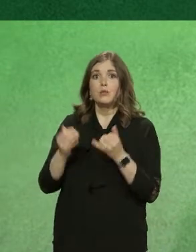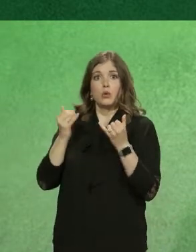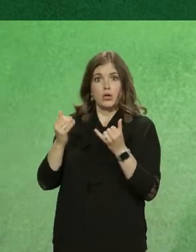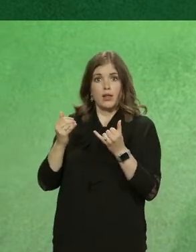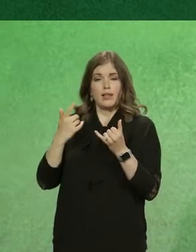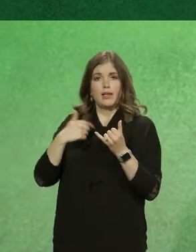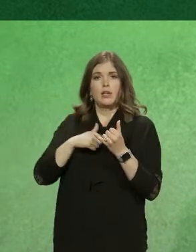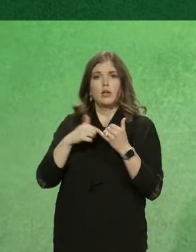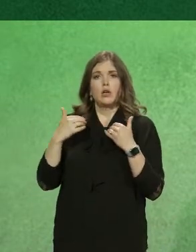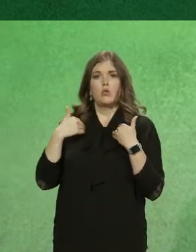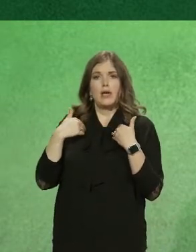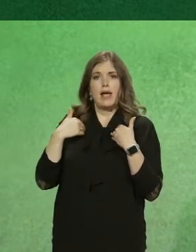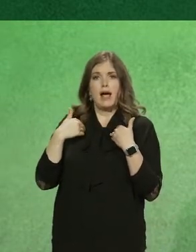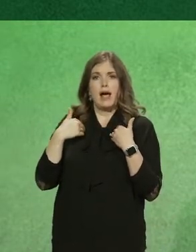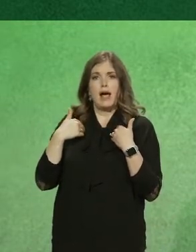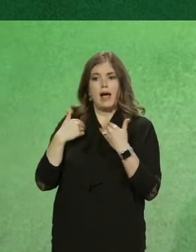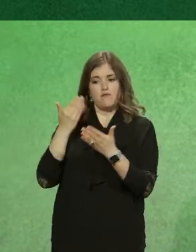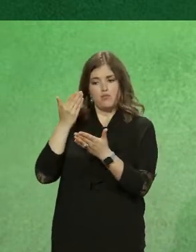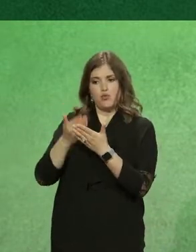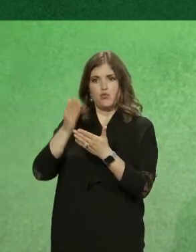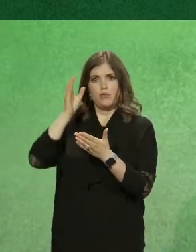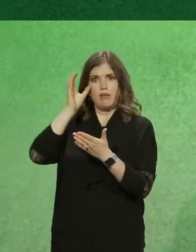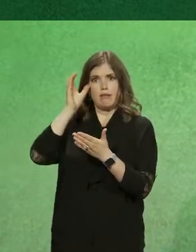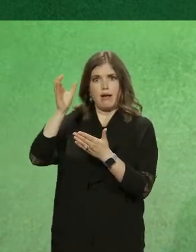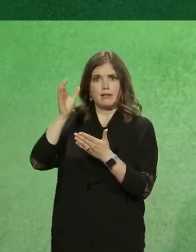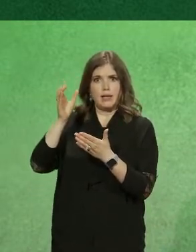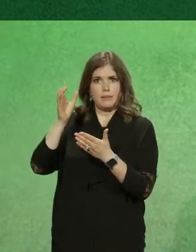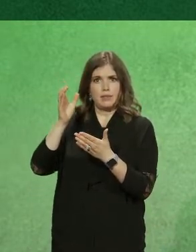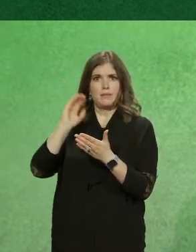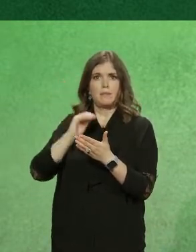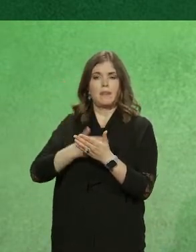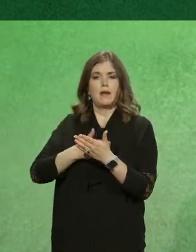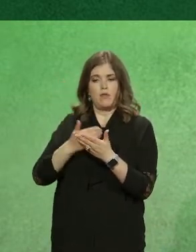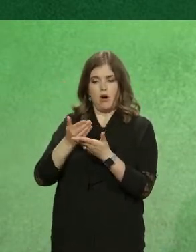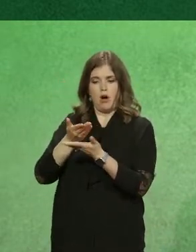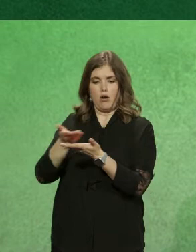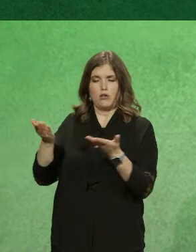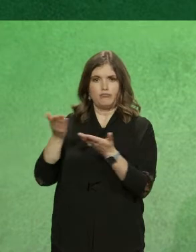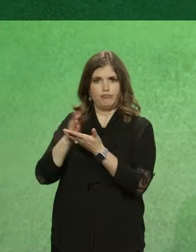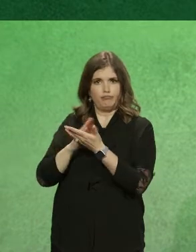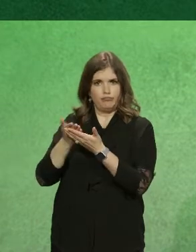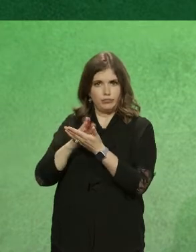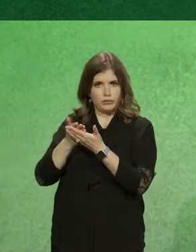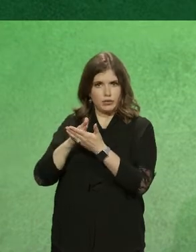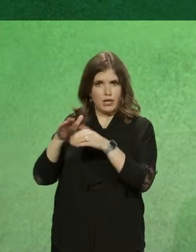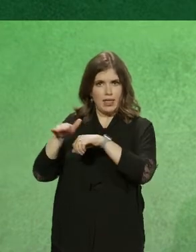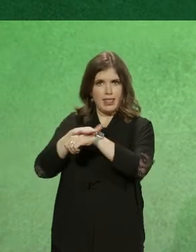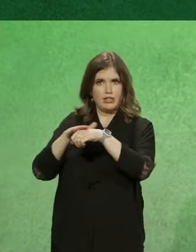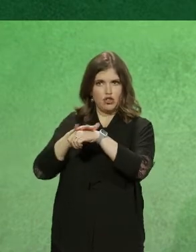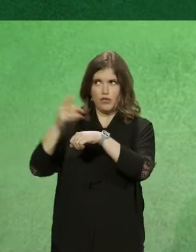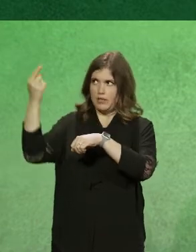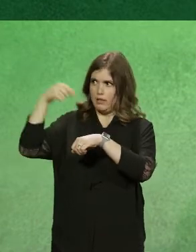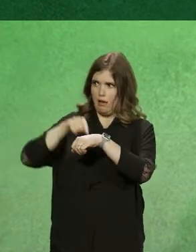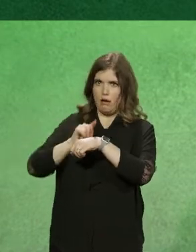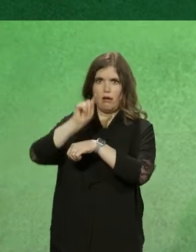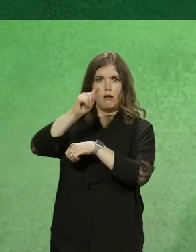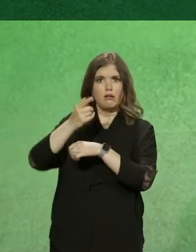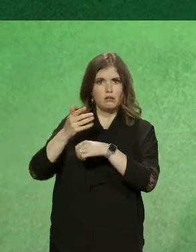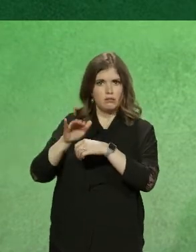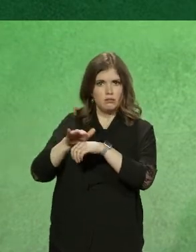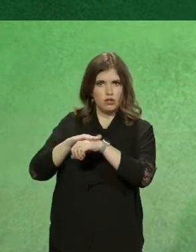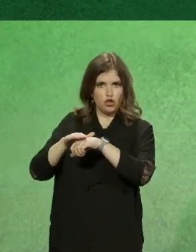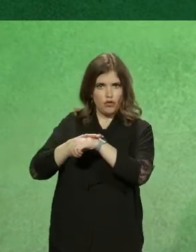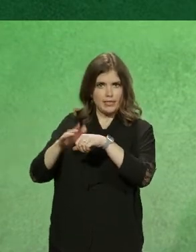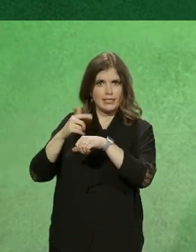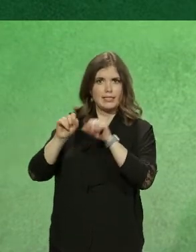Currently, we have proved the concept of what a parabolic shaped surface can do. And as you